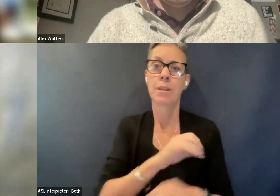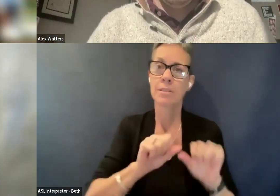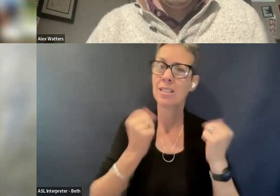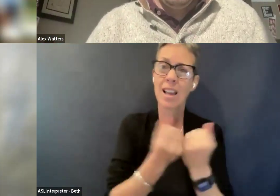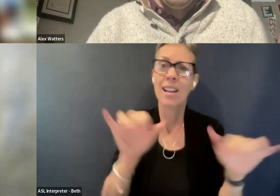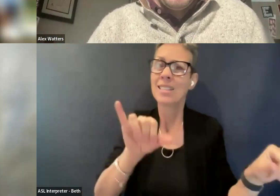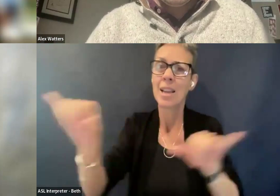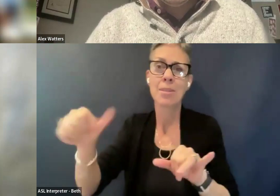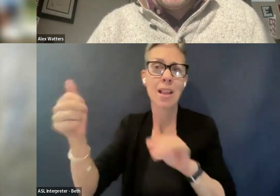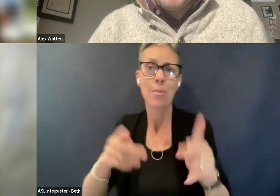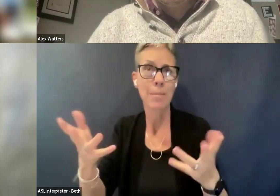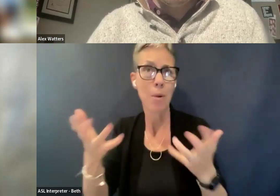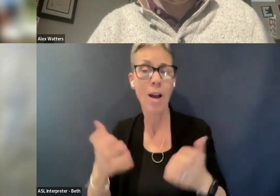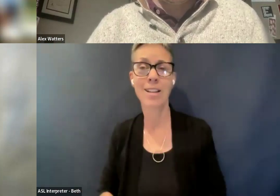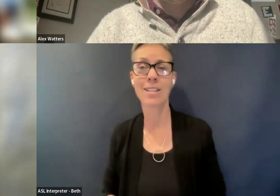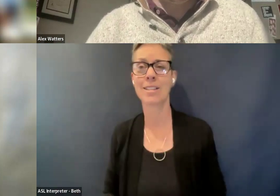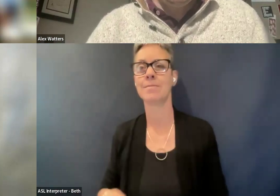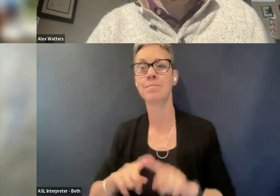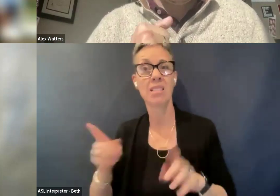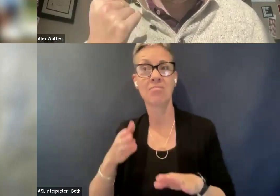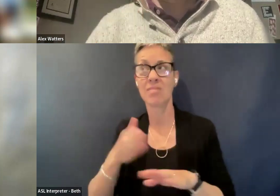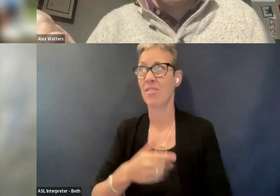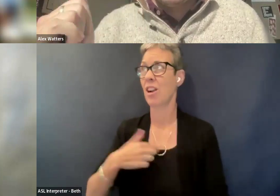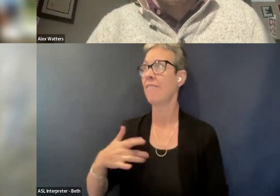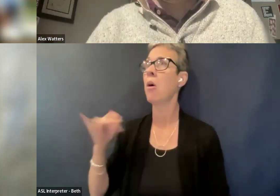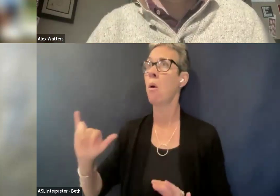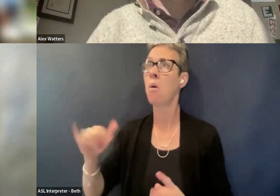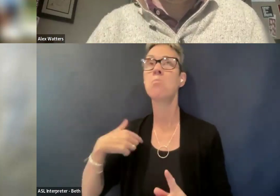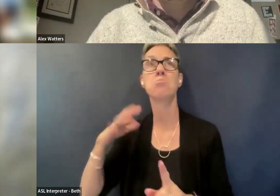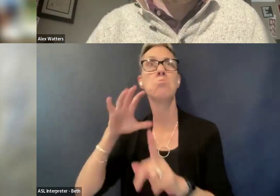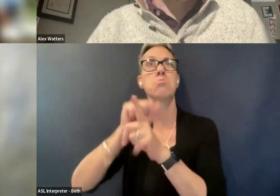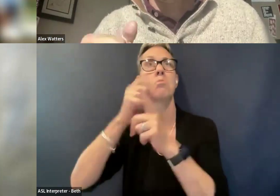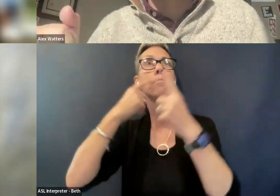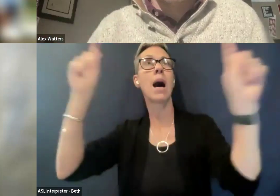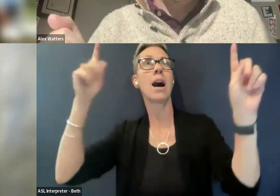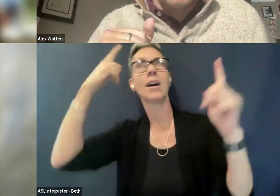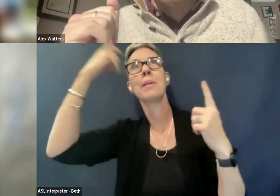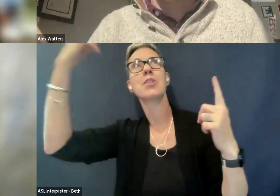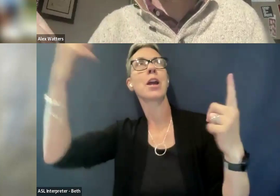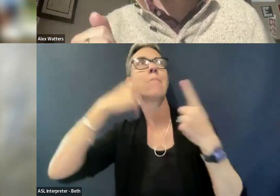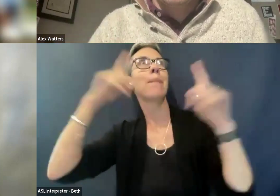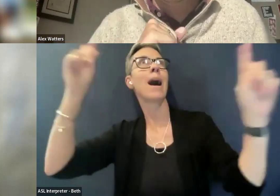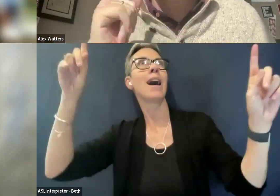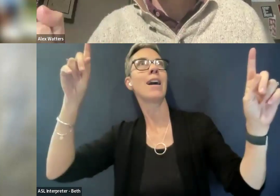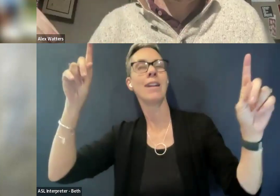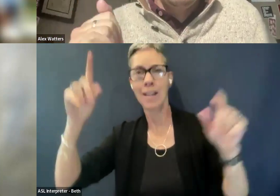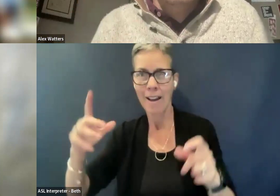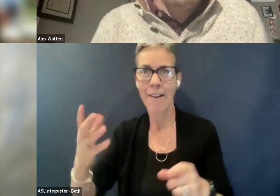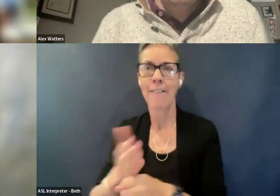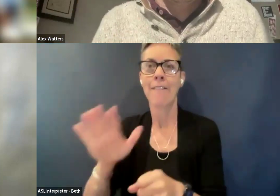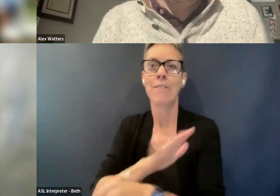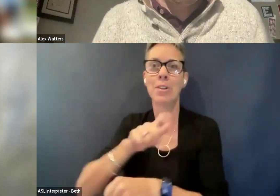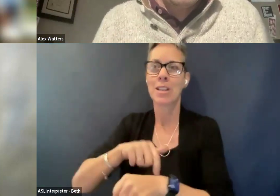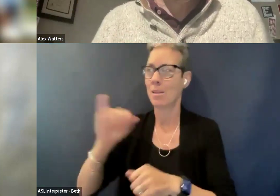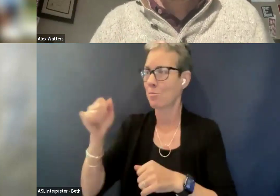would want to do. And after I felt that I achieved that dream, I had received my first full-time job. I was excited. I